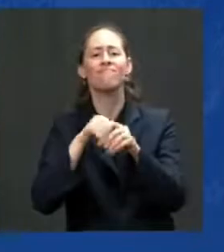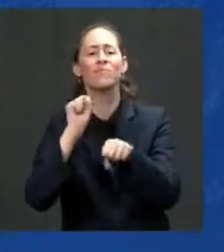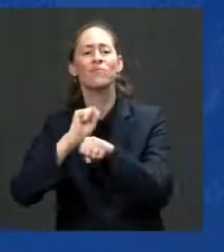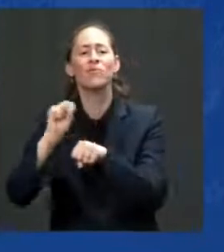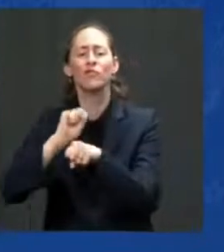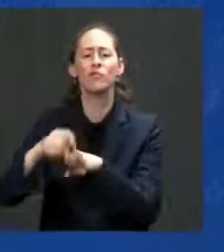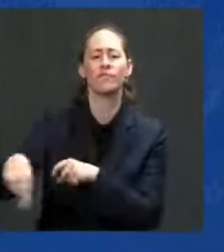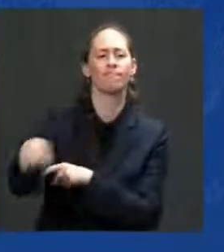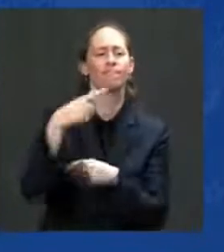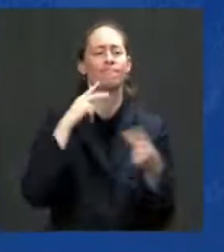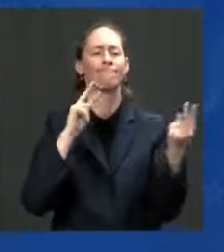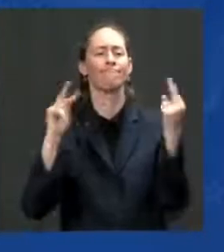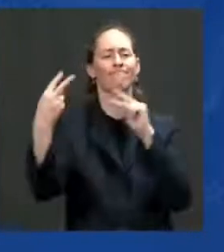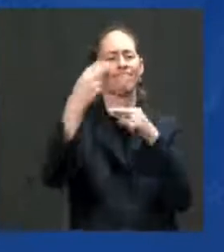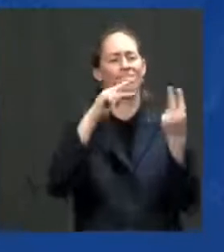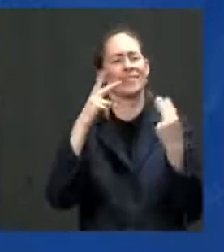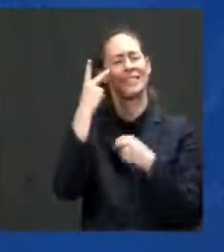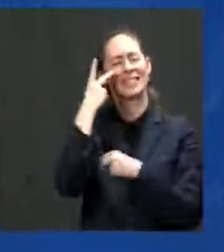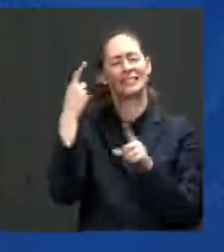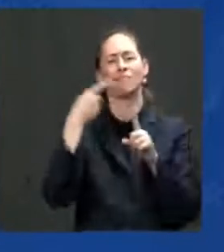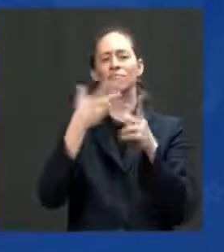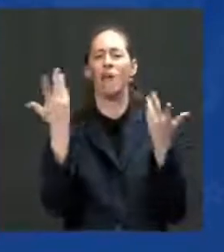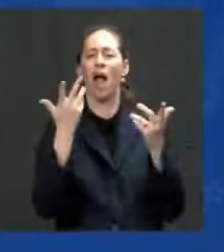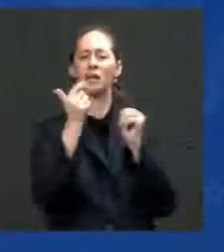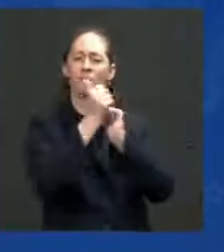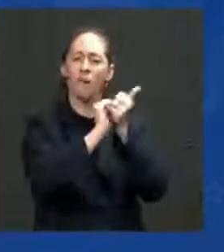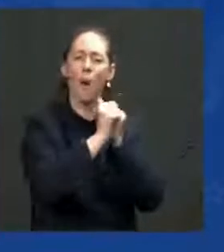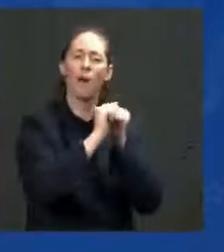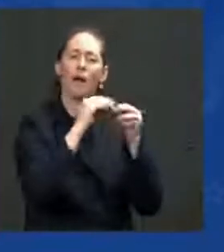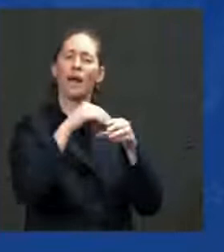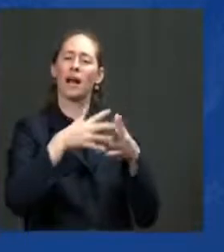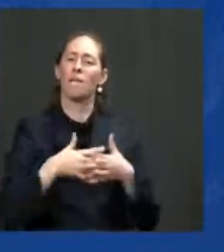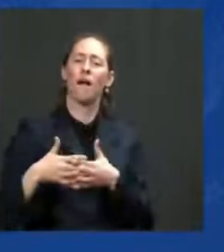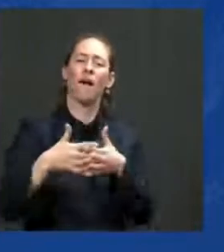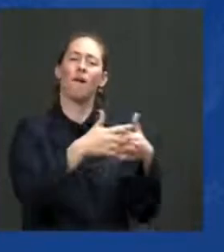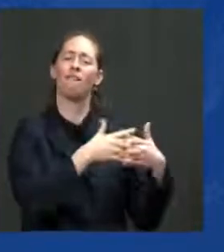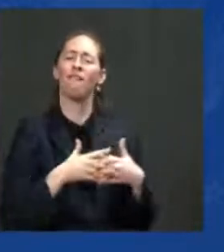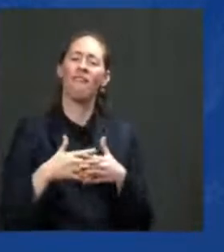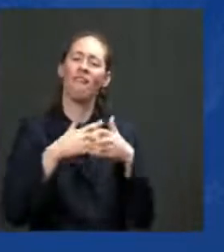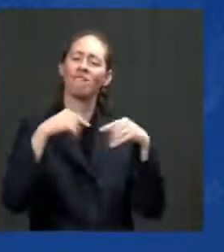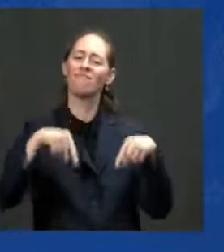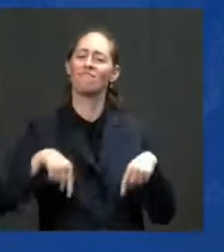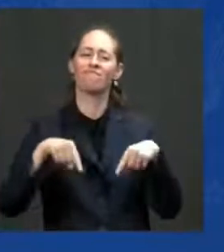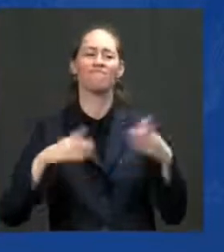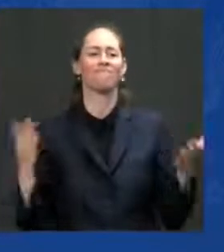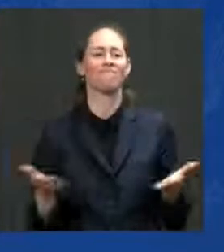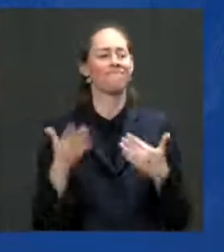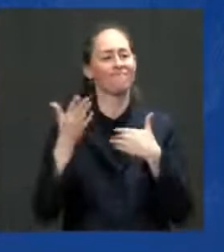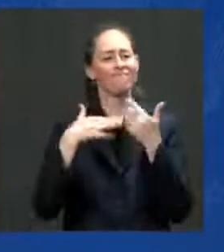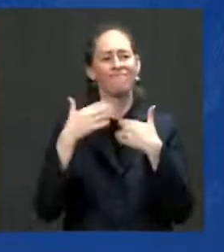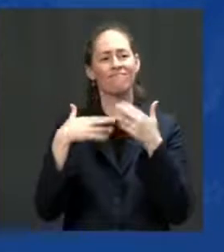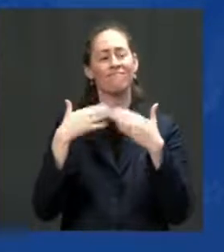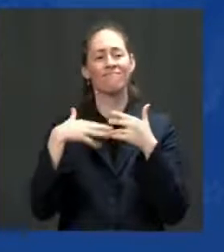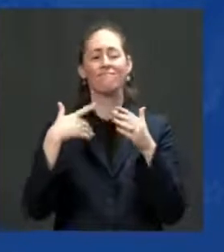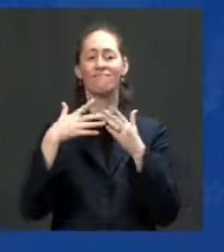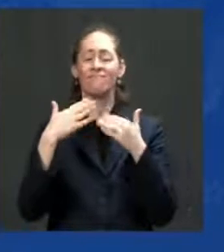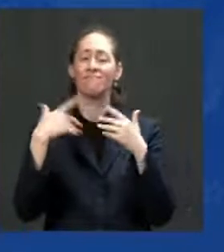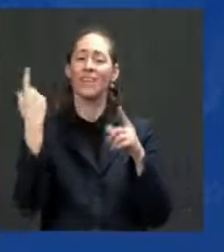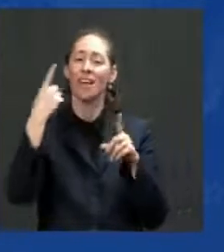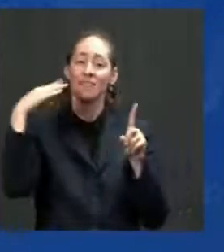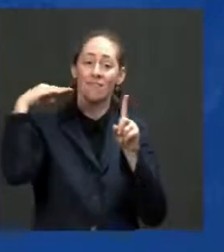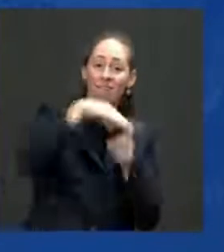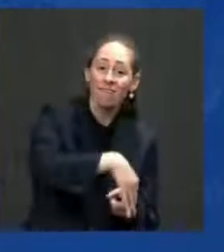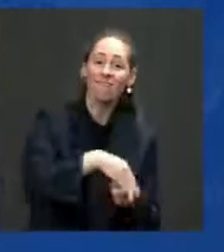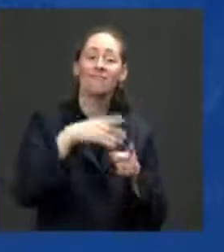sports and America itself, that no matter how much and how many times we get knocked down, we always get up. We